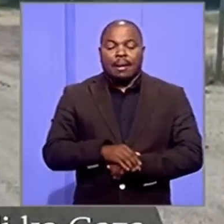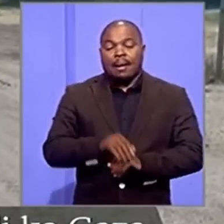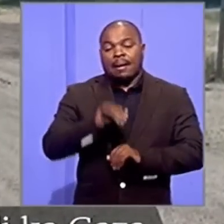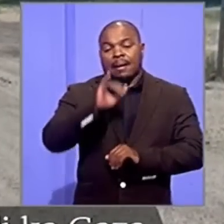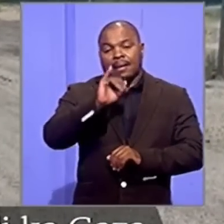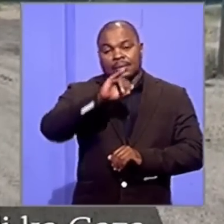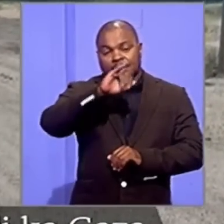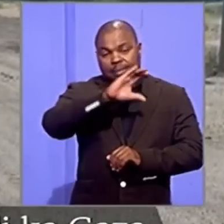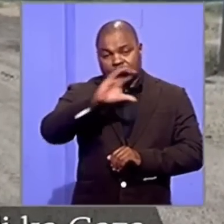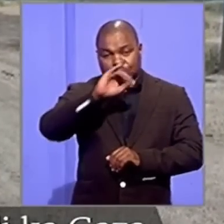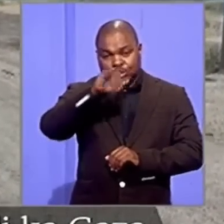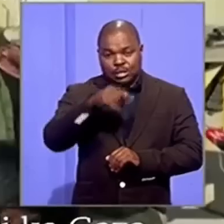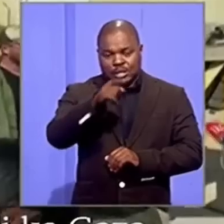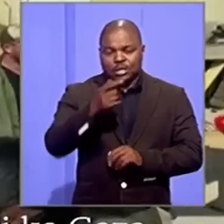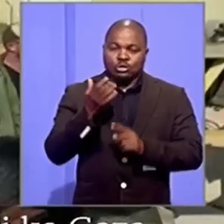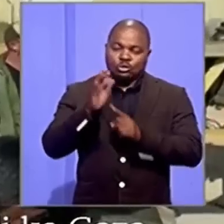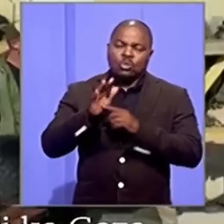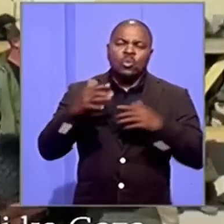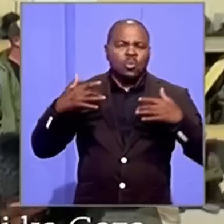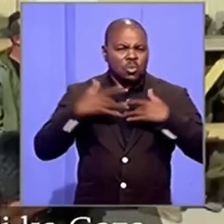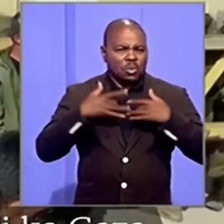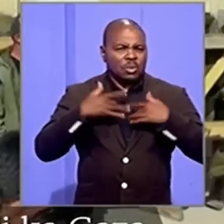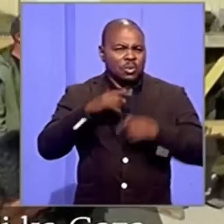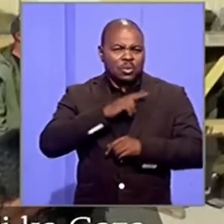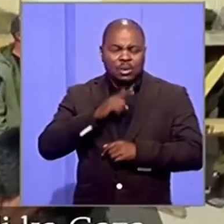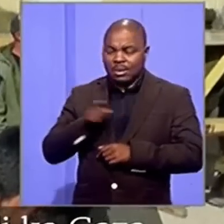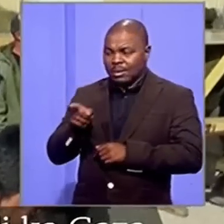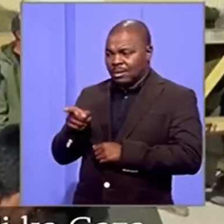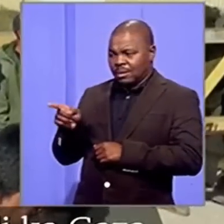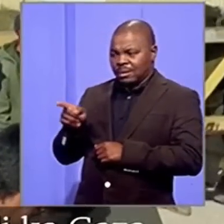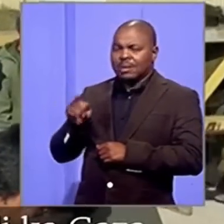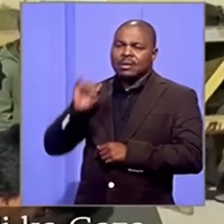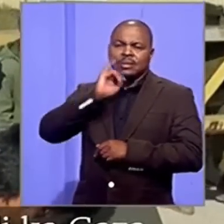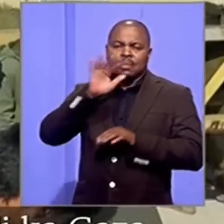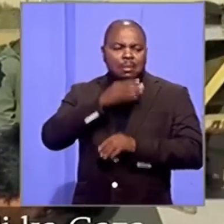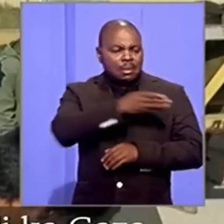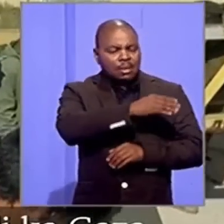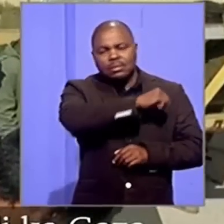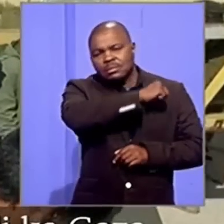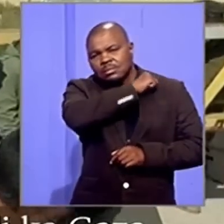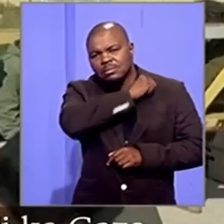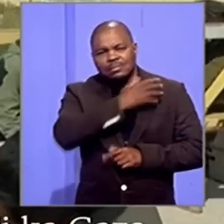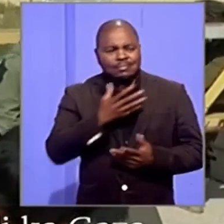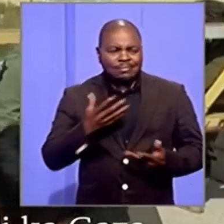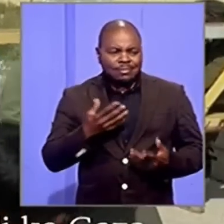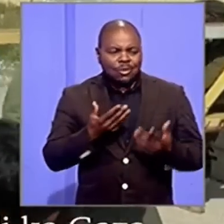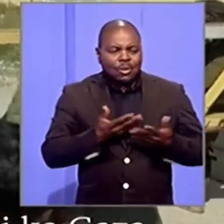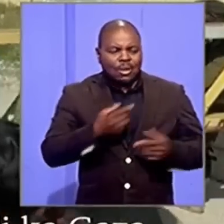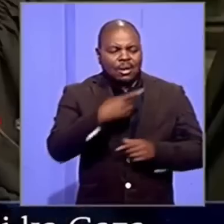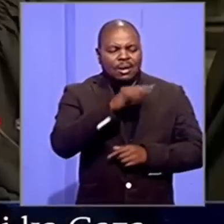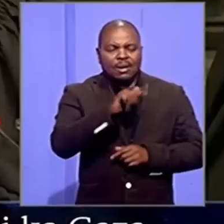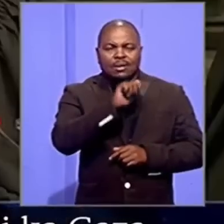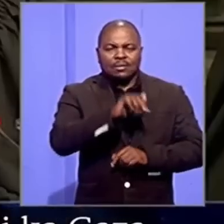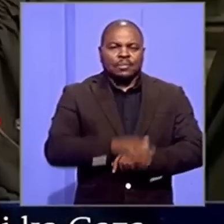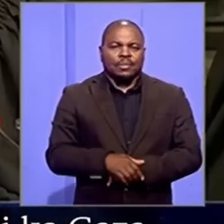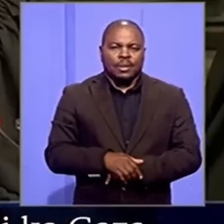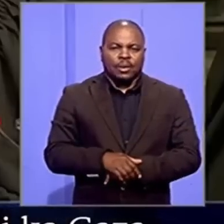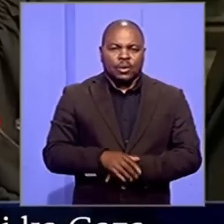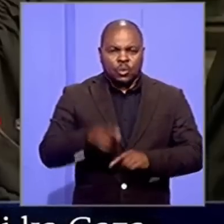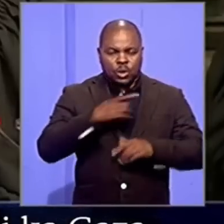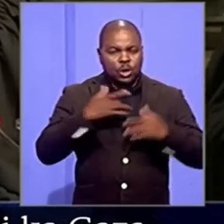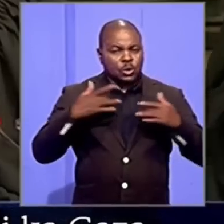e laeditše matshwenyego a yona ka ga badudi ba Israele bao ba sa swerego bothopša ka Gaza. It is gravely concerned about the